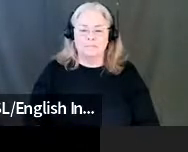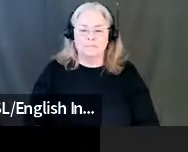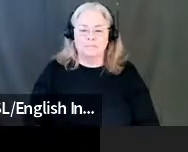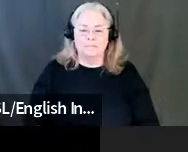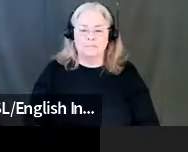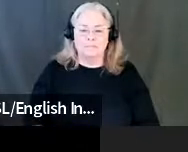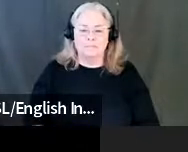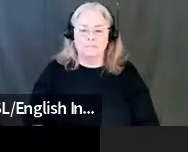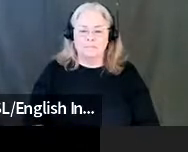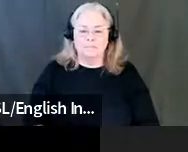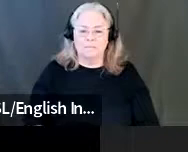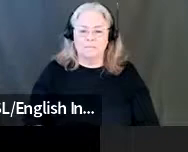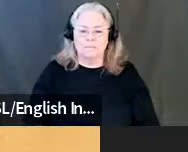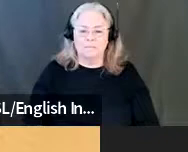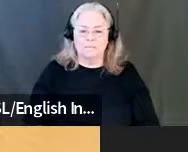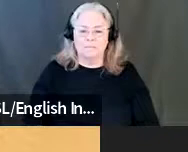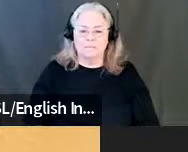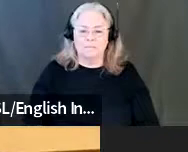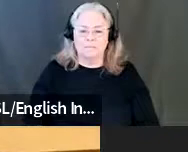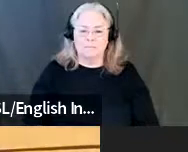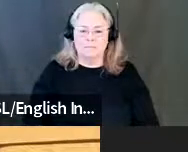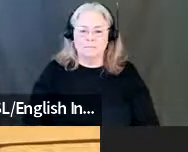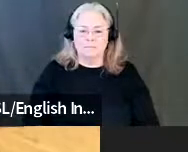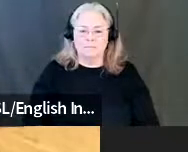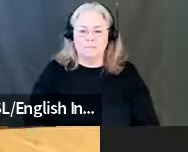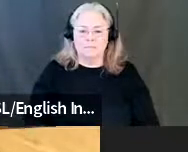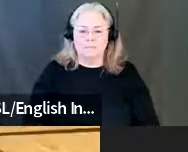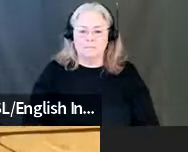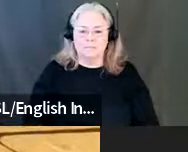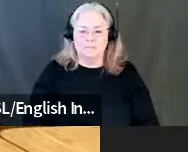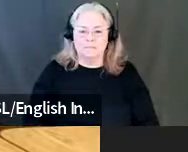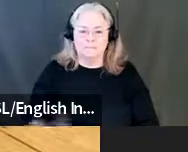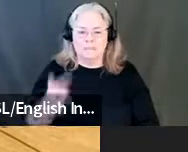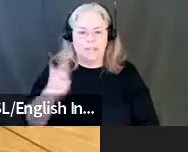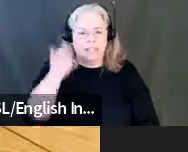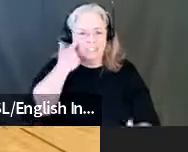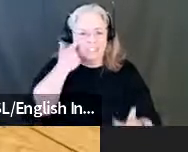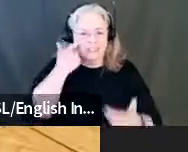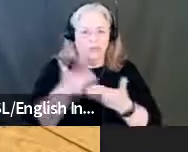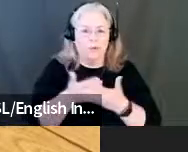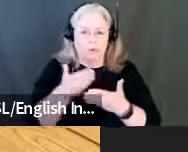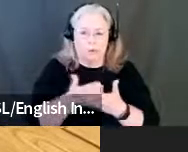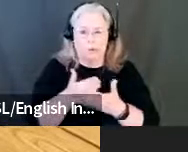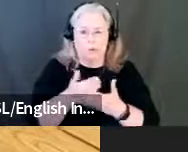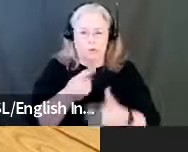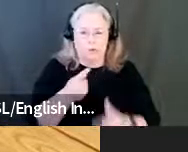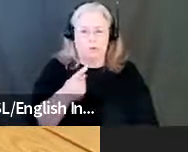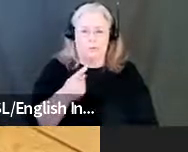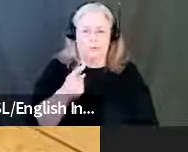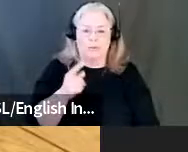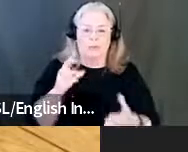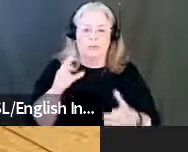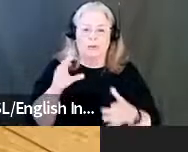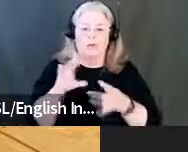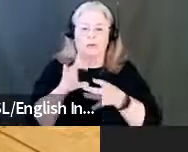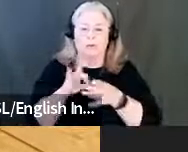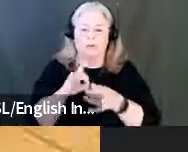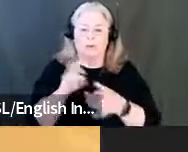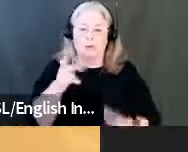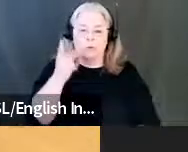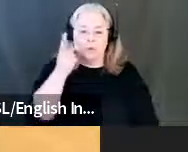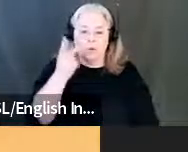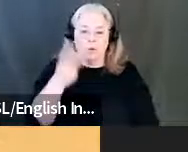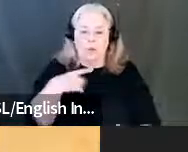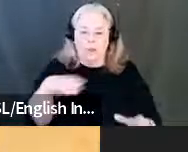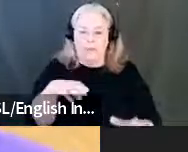So you're going to. All right, so here's our latest. And so for attaching, what I want you to see that I